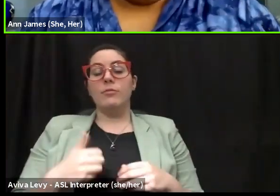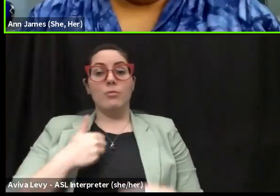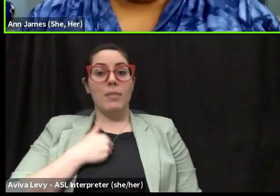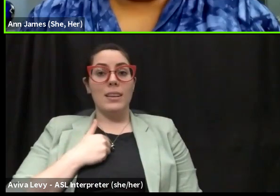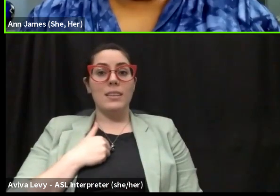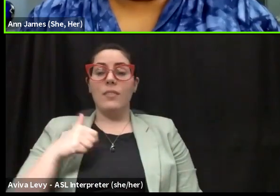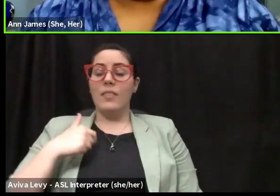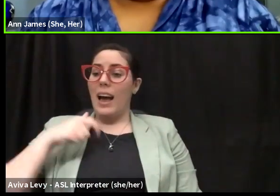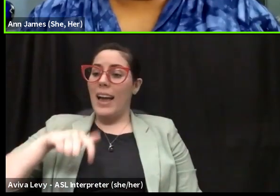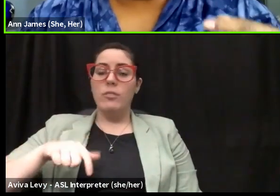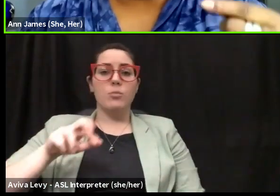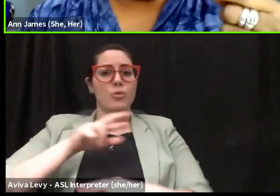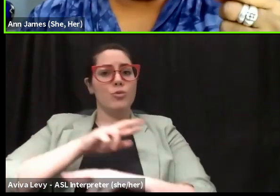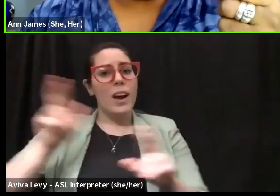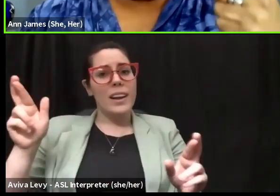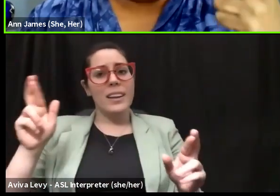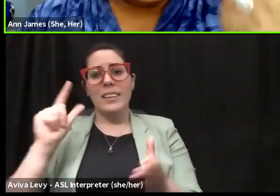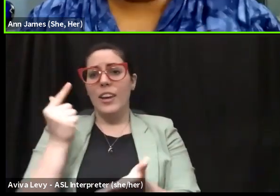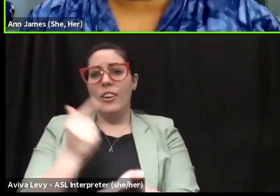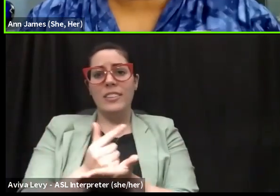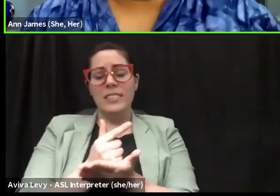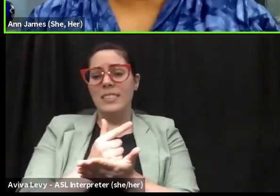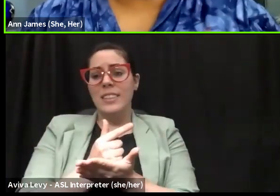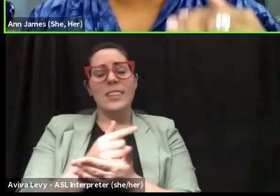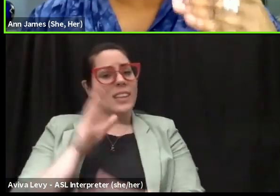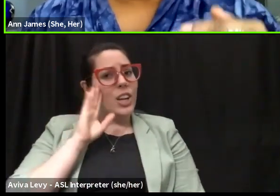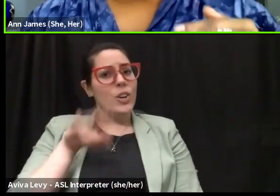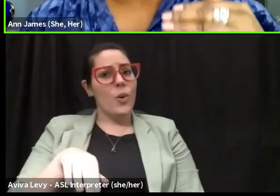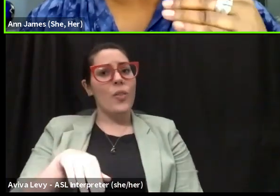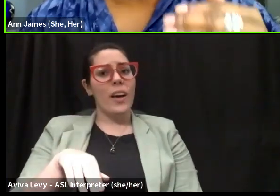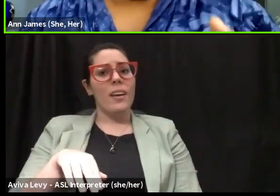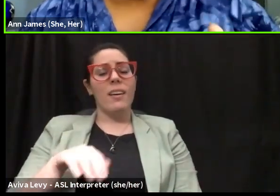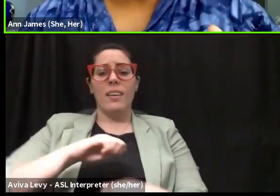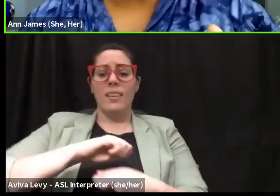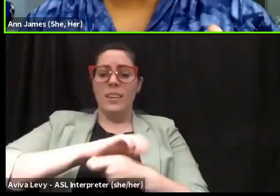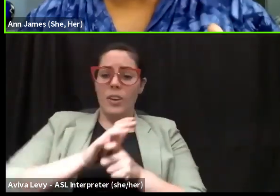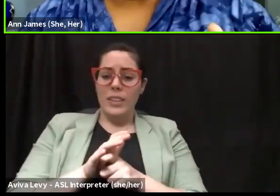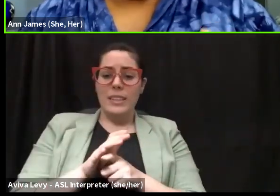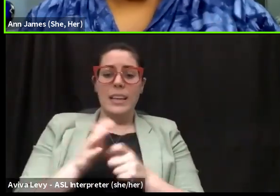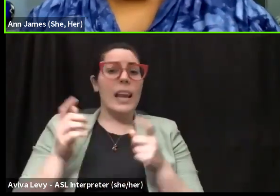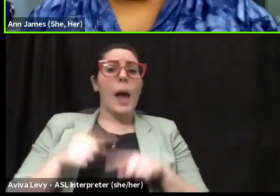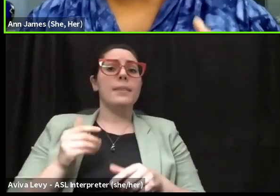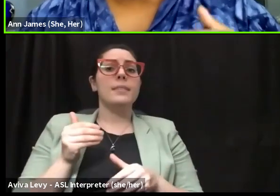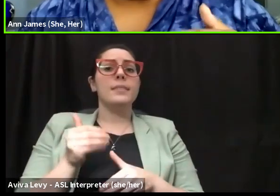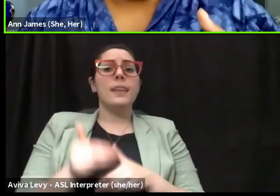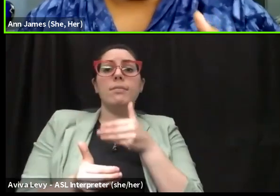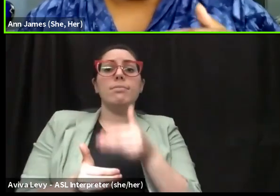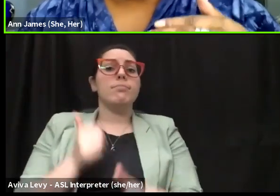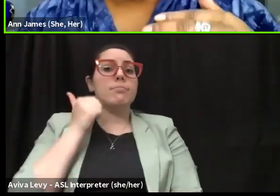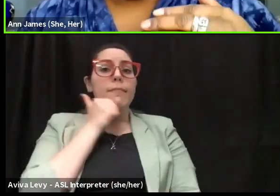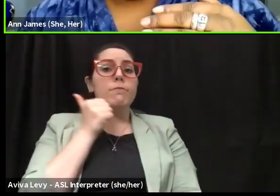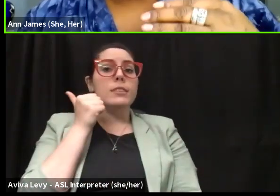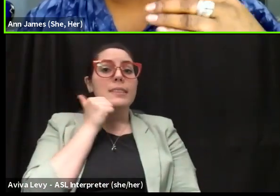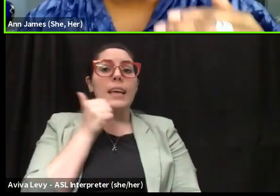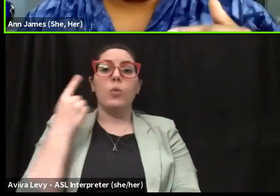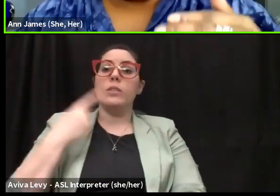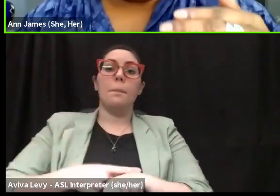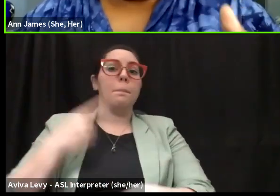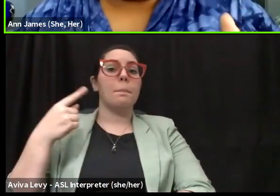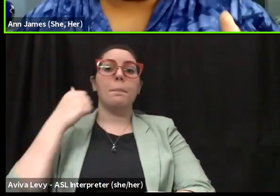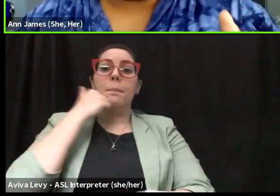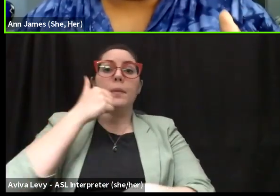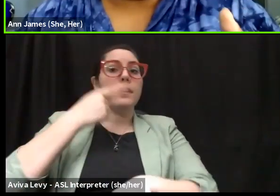resolute and understand that this is going to go day by day. And that there are no